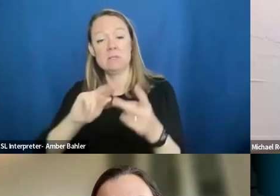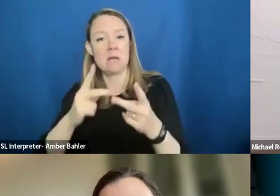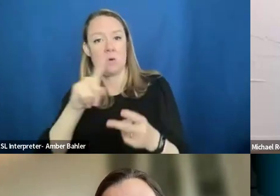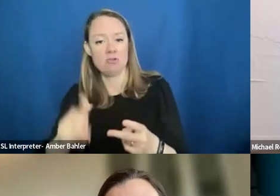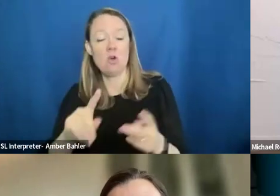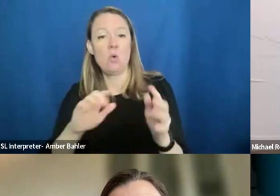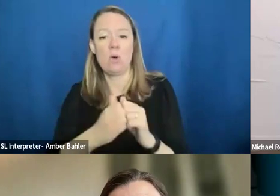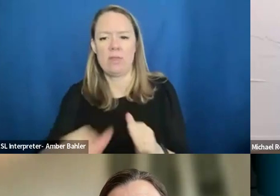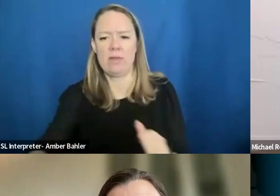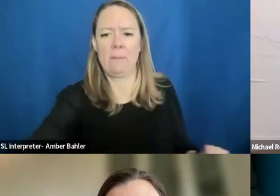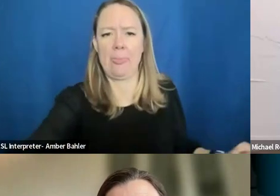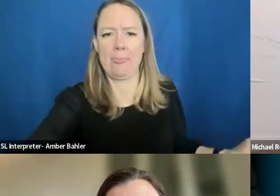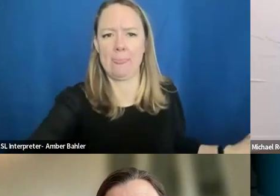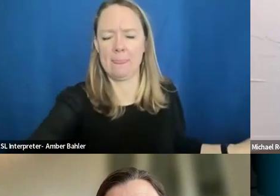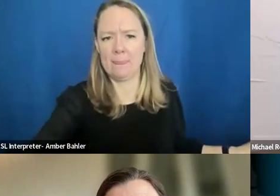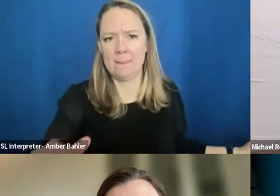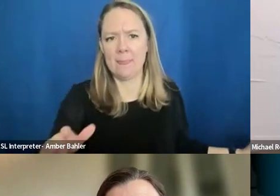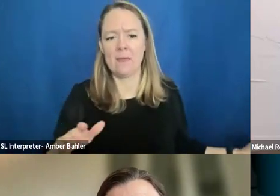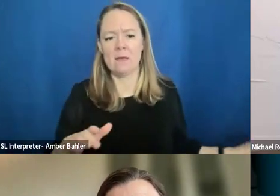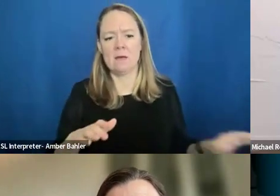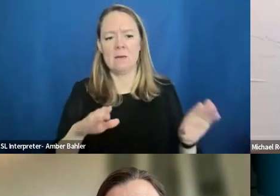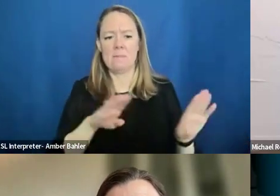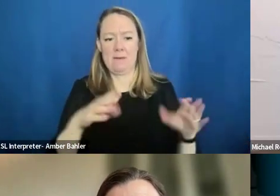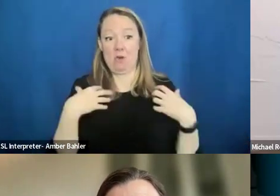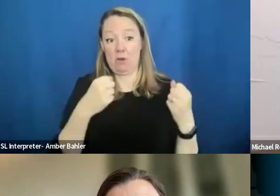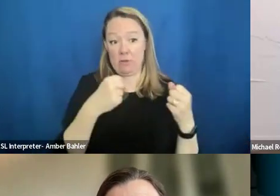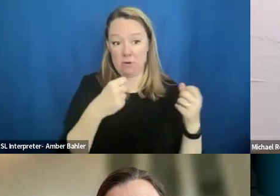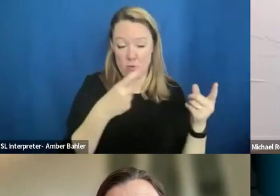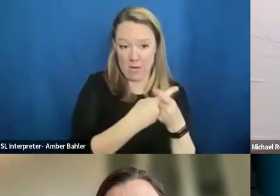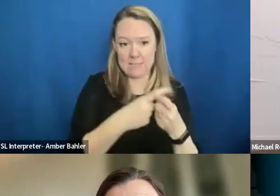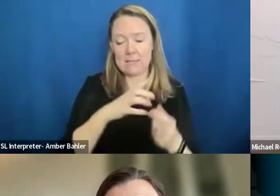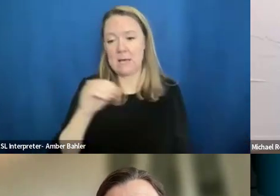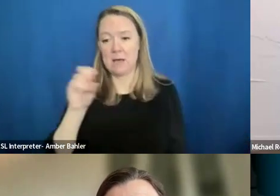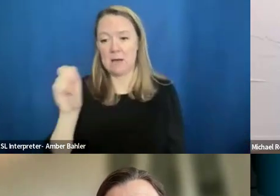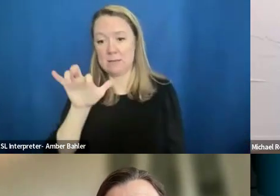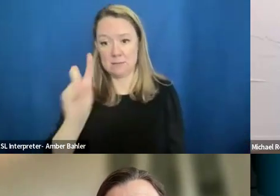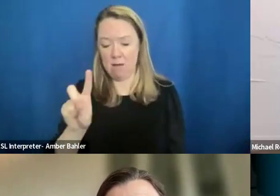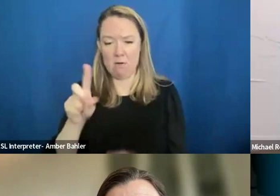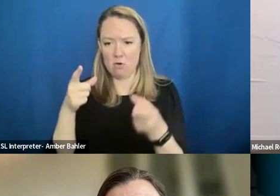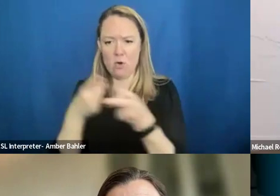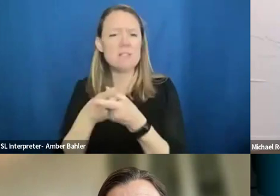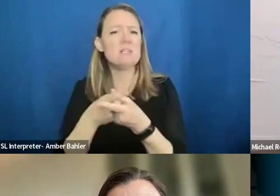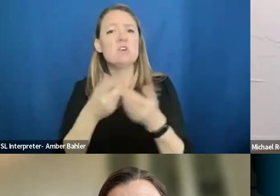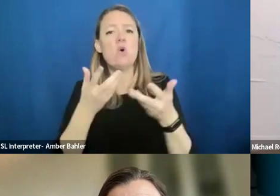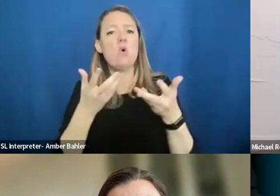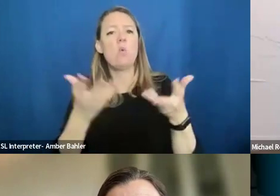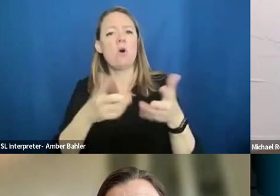versus a behavioral mental health crises, what are the implications for the behavioral health crisis system? In other words, how do we approach